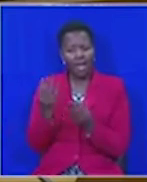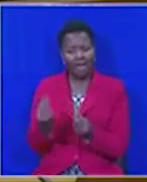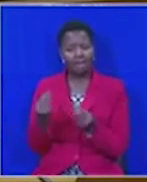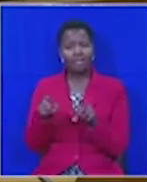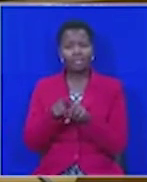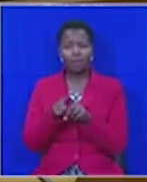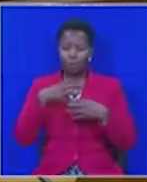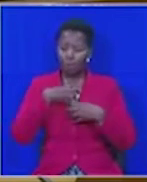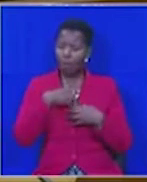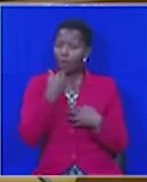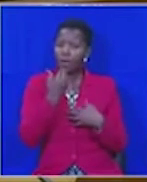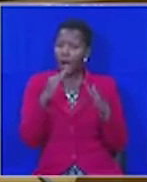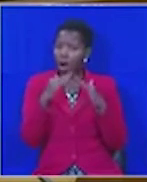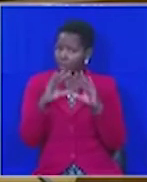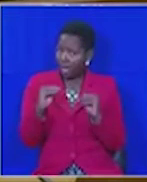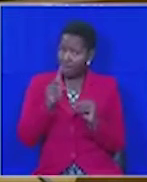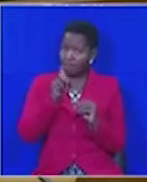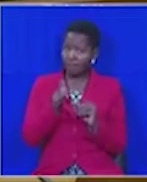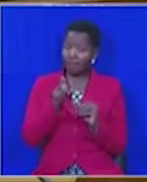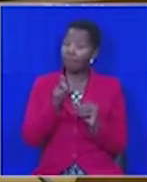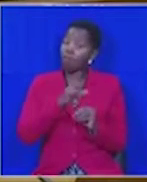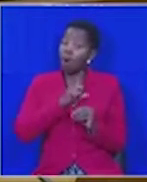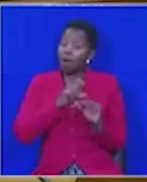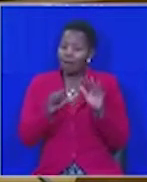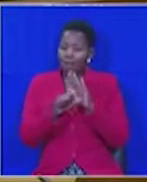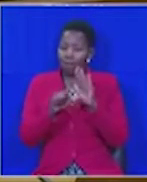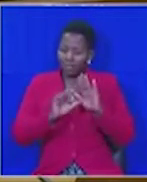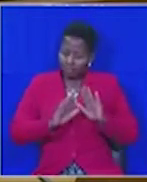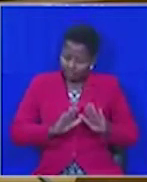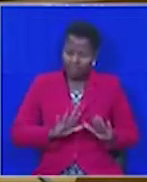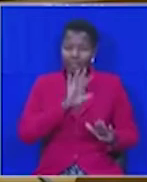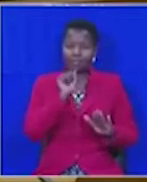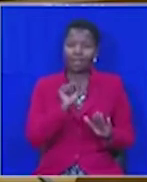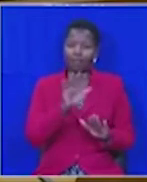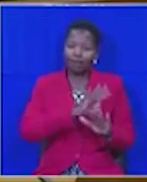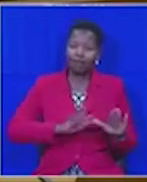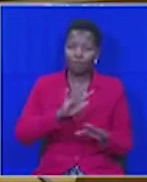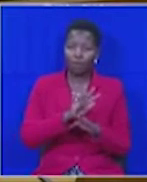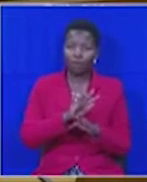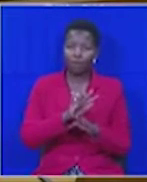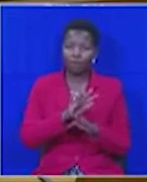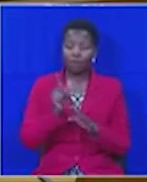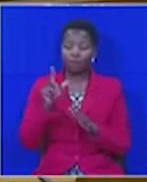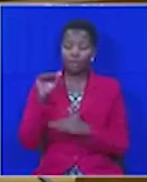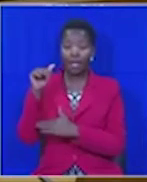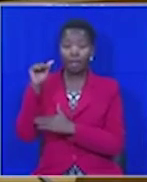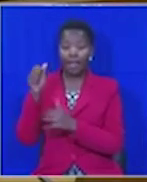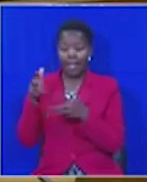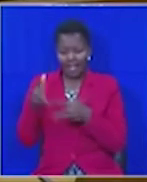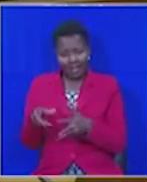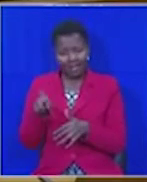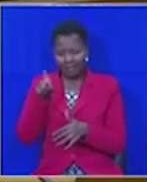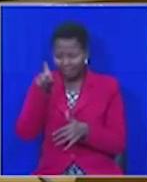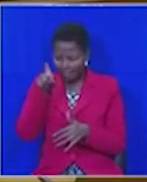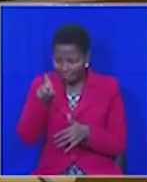owner, because this is actually in the best interest of us as a whole. Institutions are now compelled by